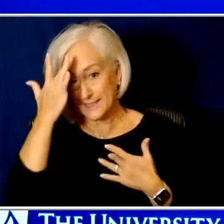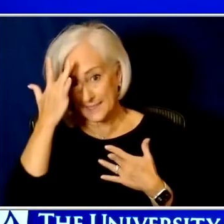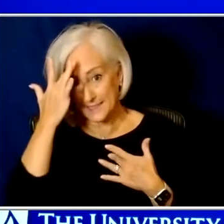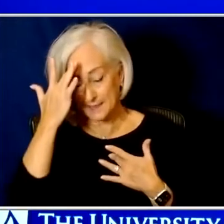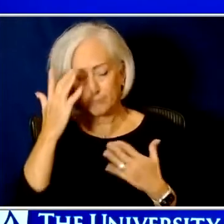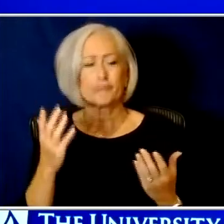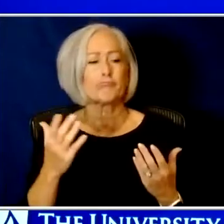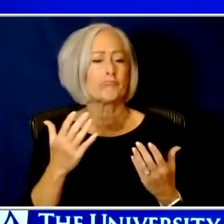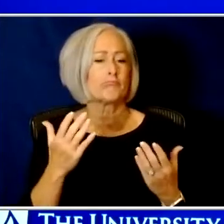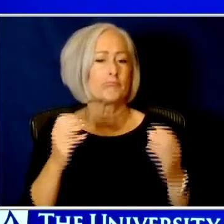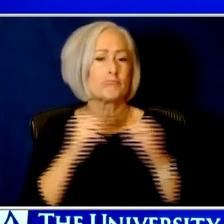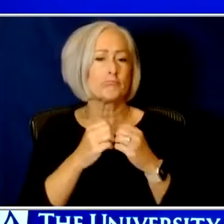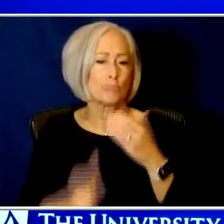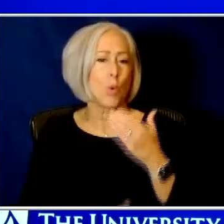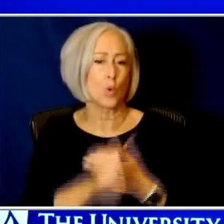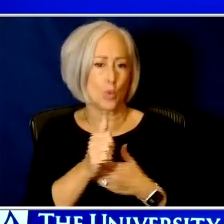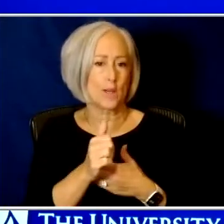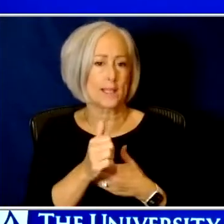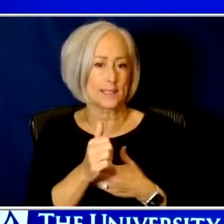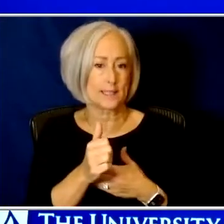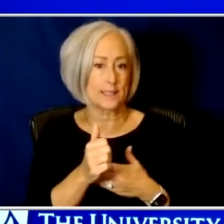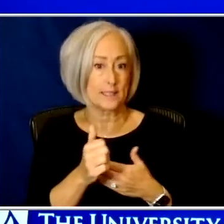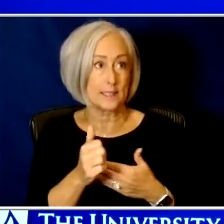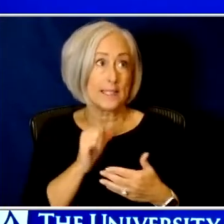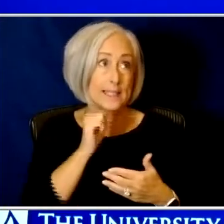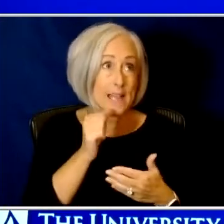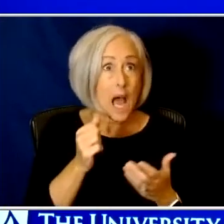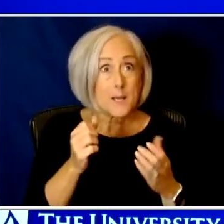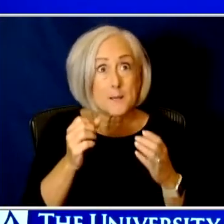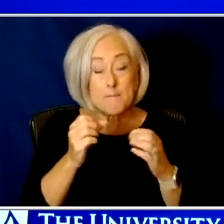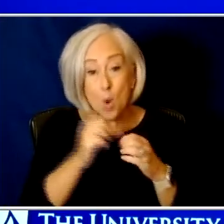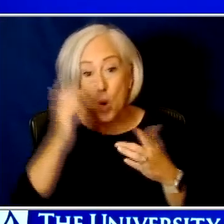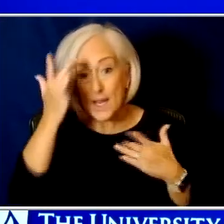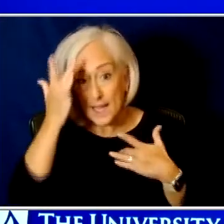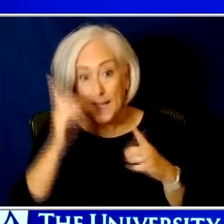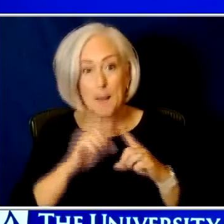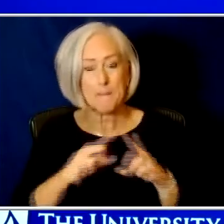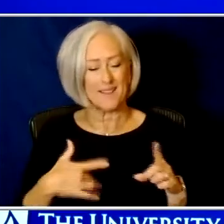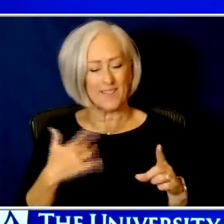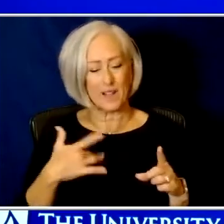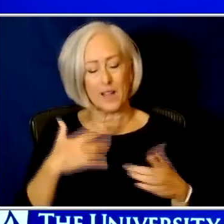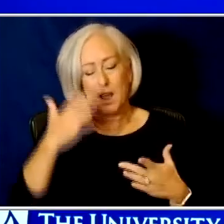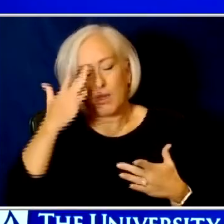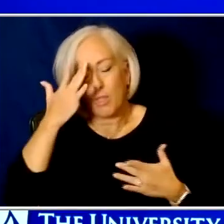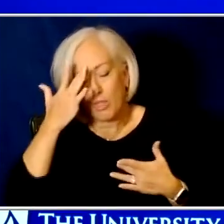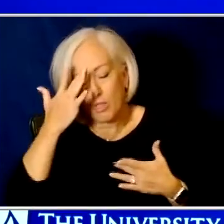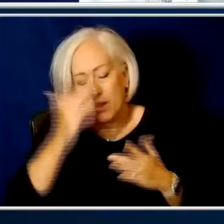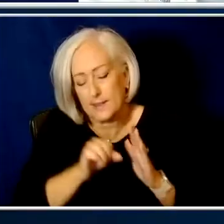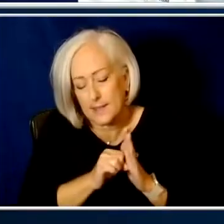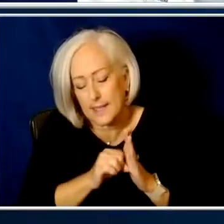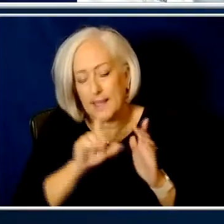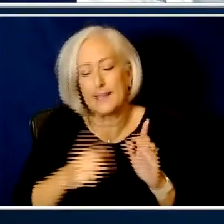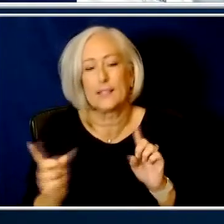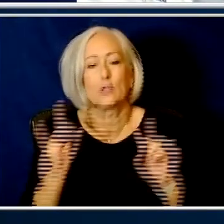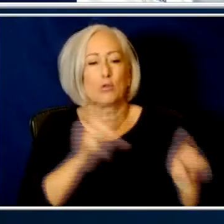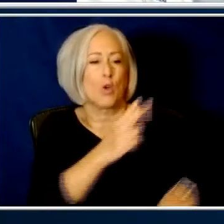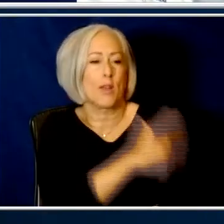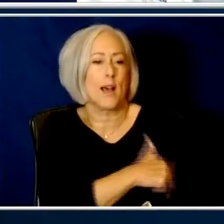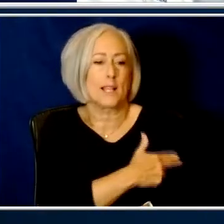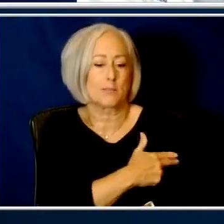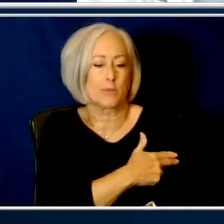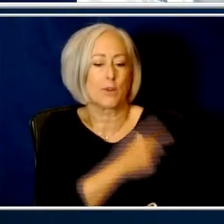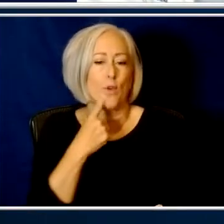from there we have seen the greatest improvement. Now, certainly if you're older, needing that booster to help reduce your risk even further of hospitalization is good.